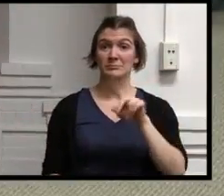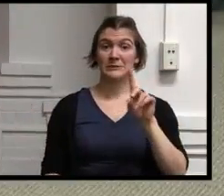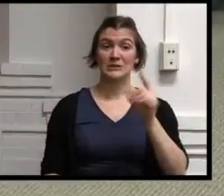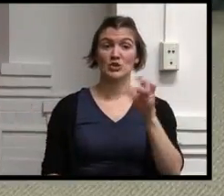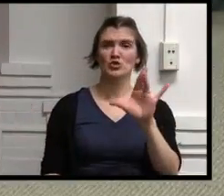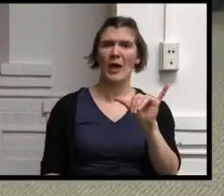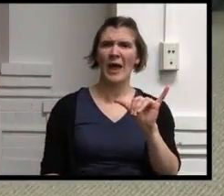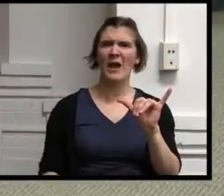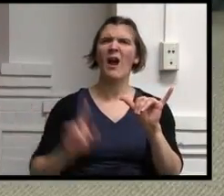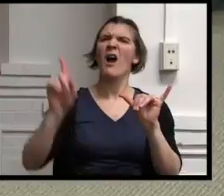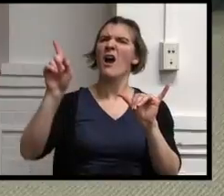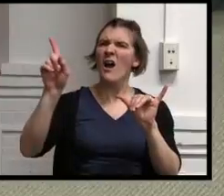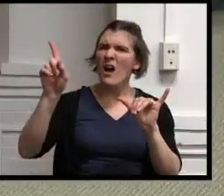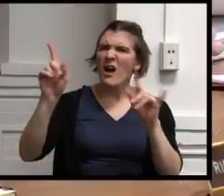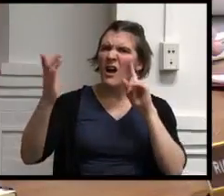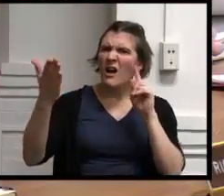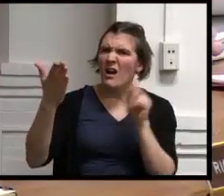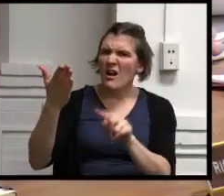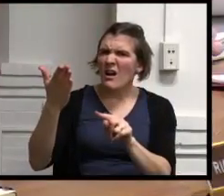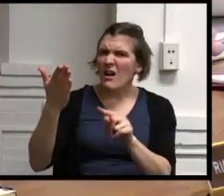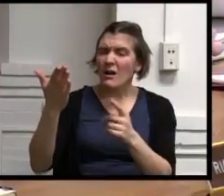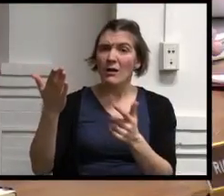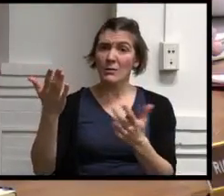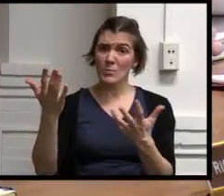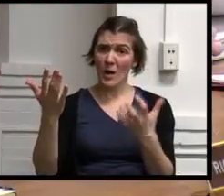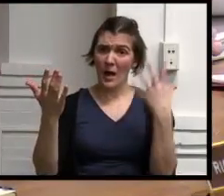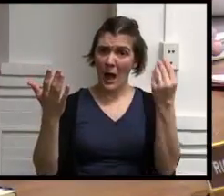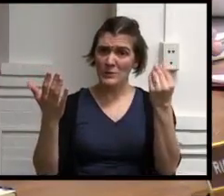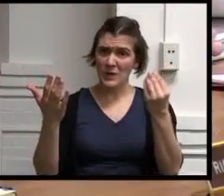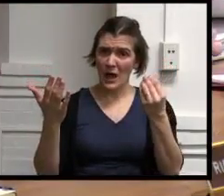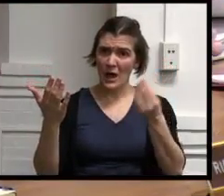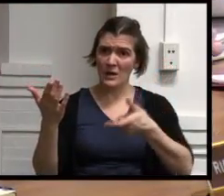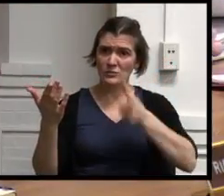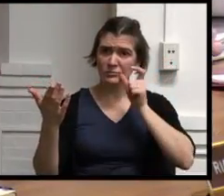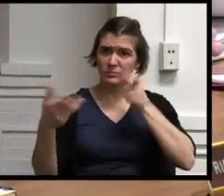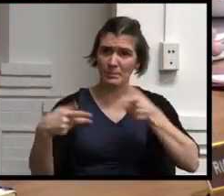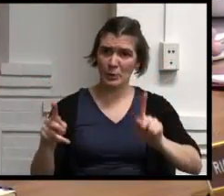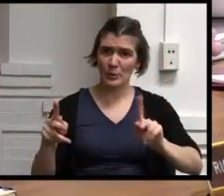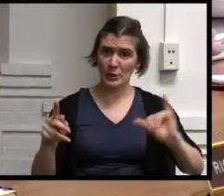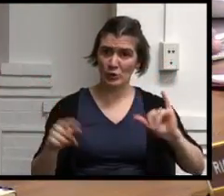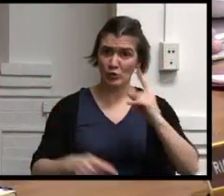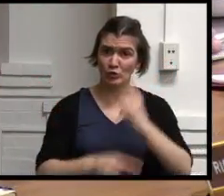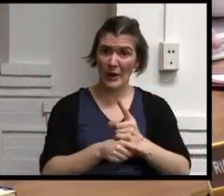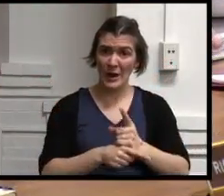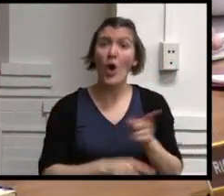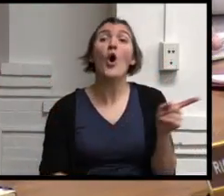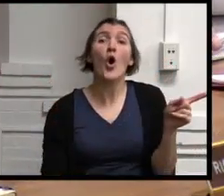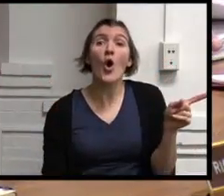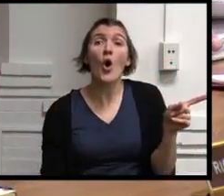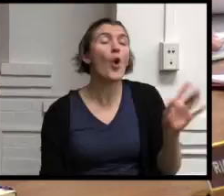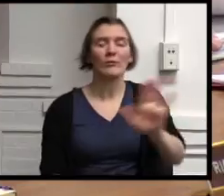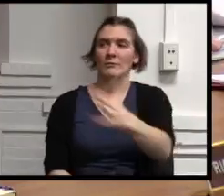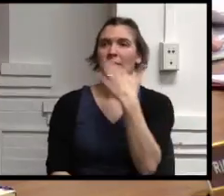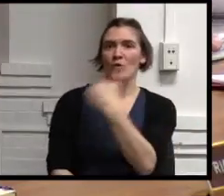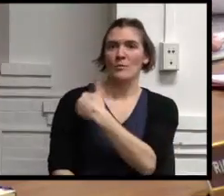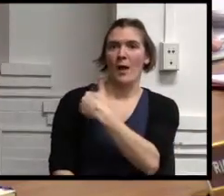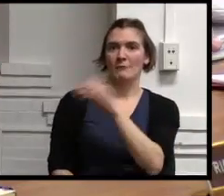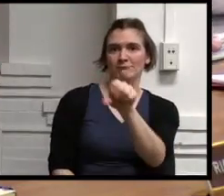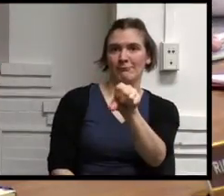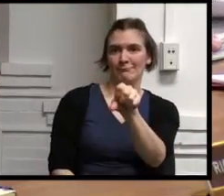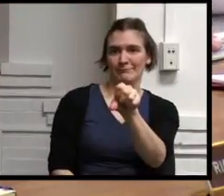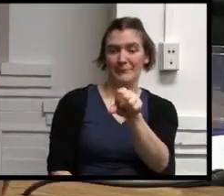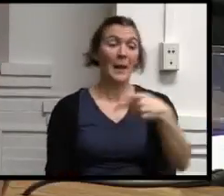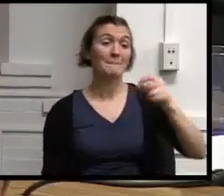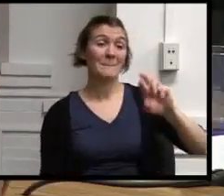I didn't see, were they looking for an outside consumption? That's a good Yes. point. Thank you. May